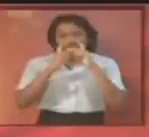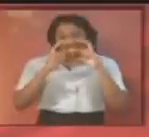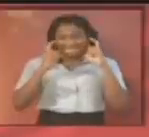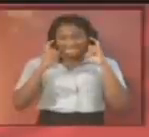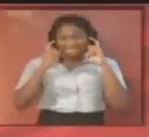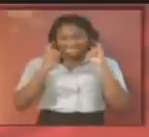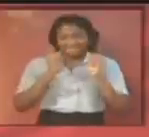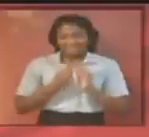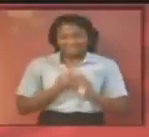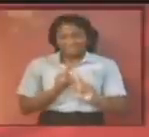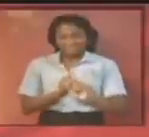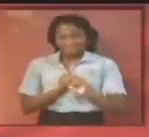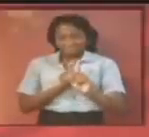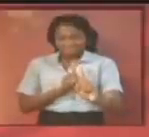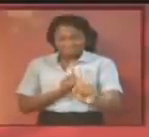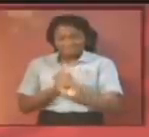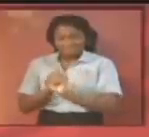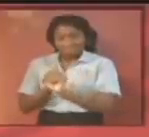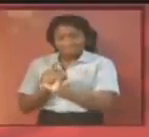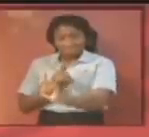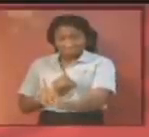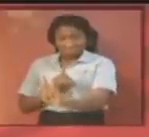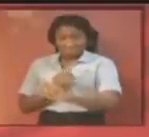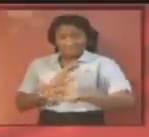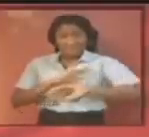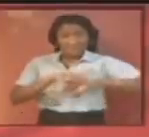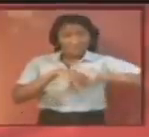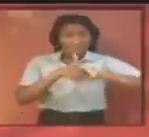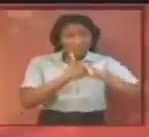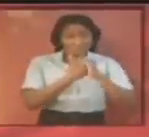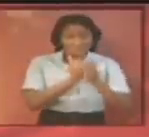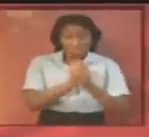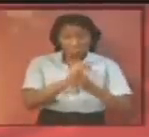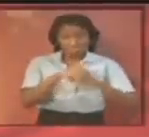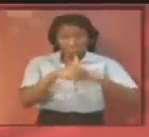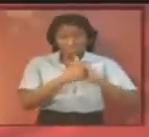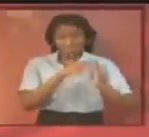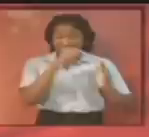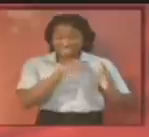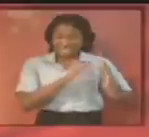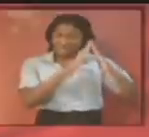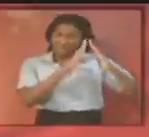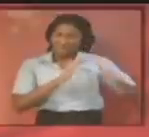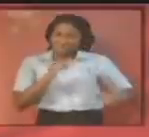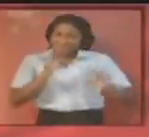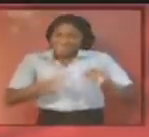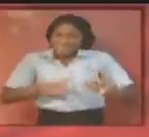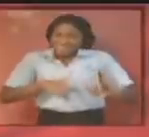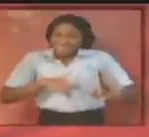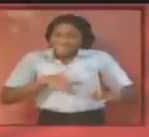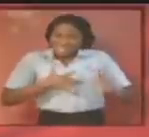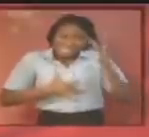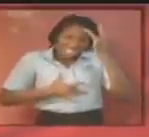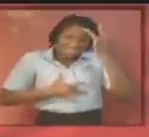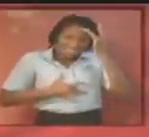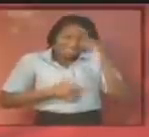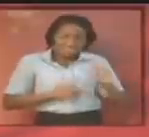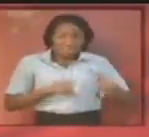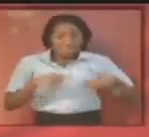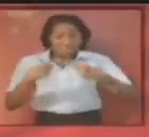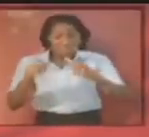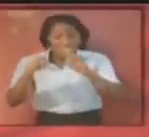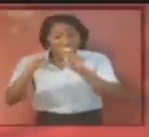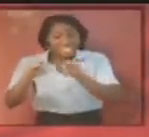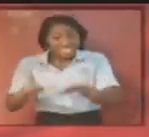your distance, wash your hands, stay at home when you're feeling unwell, get tested, and give